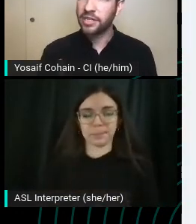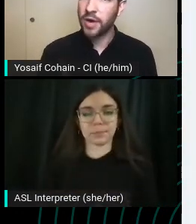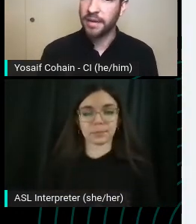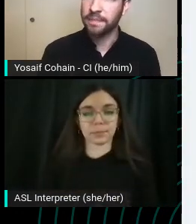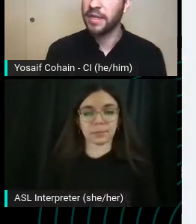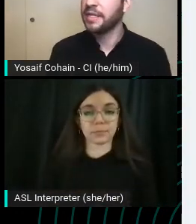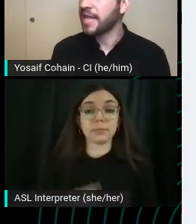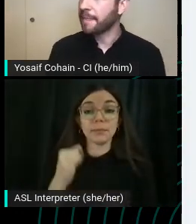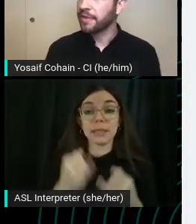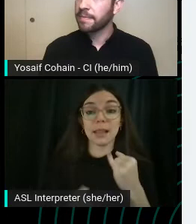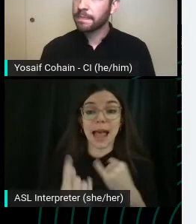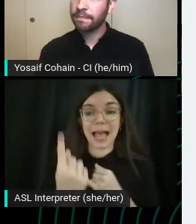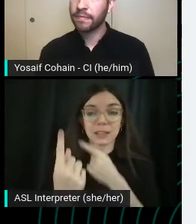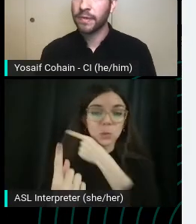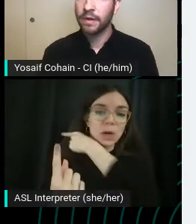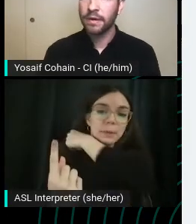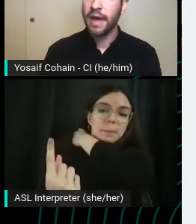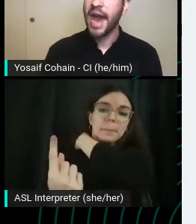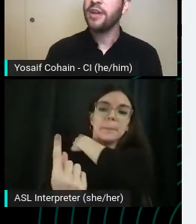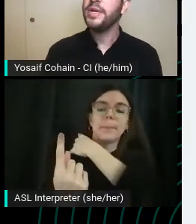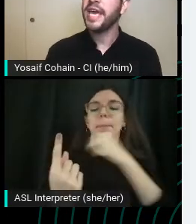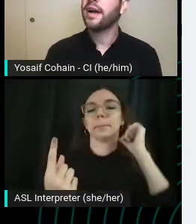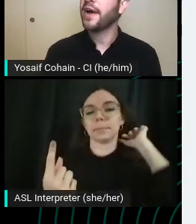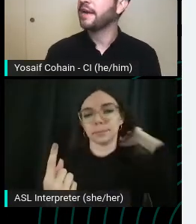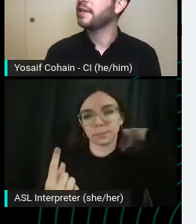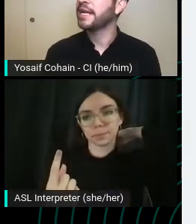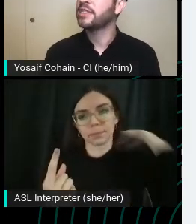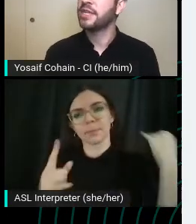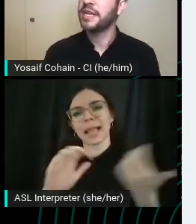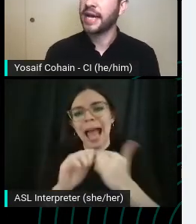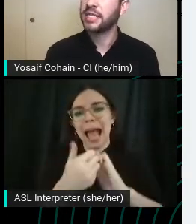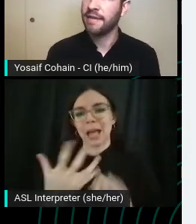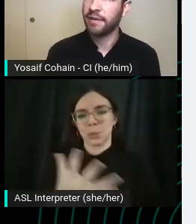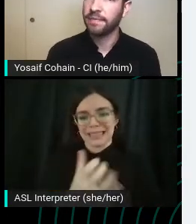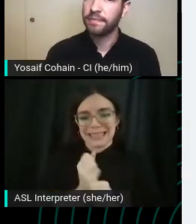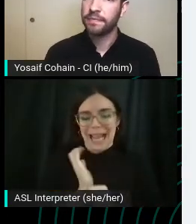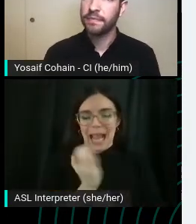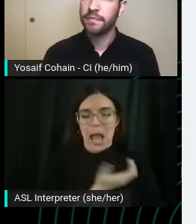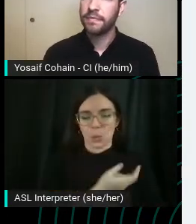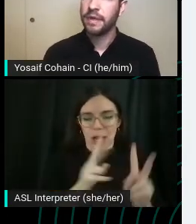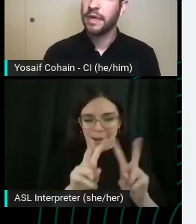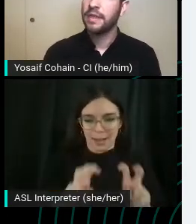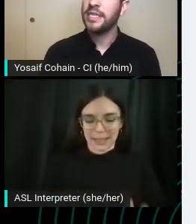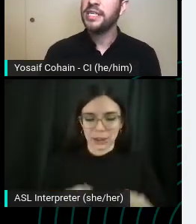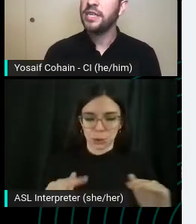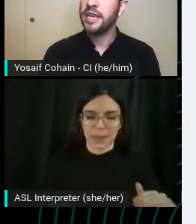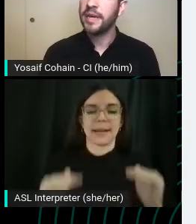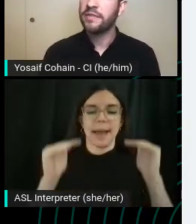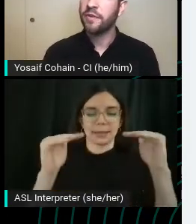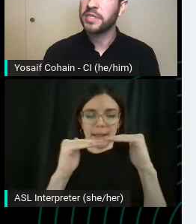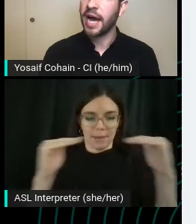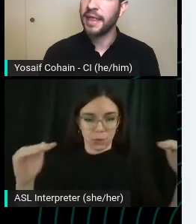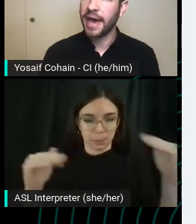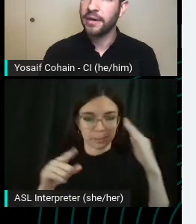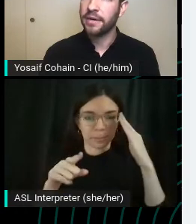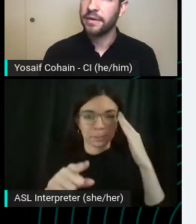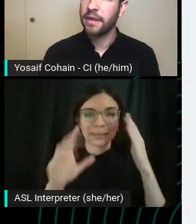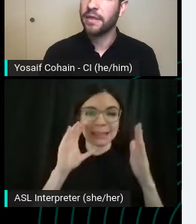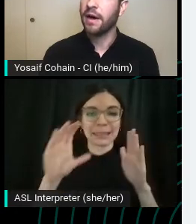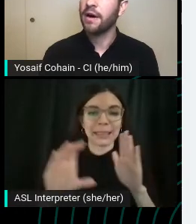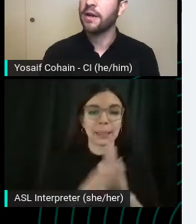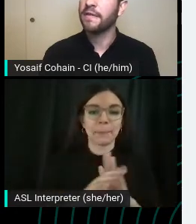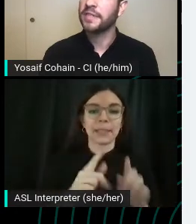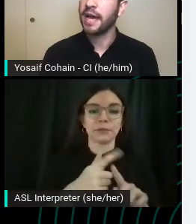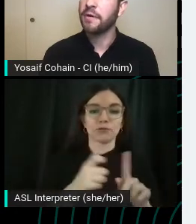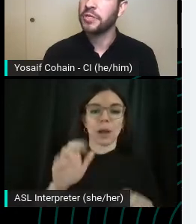The last one, depth. How do we take our analytics to the next level? This is an image from Skyladder,